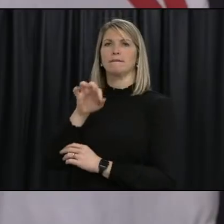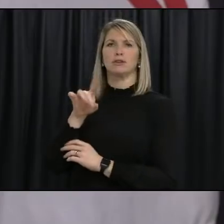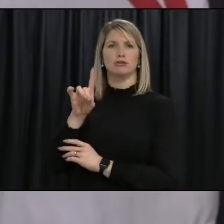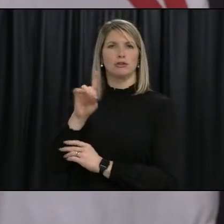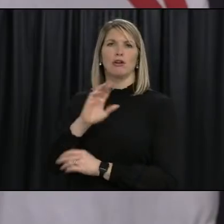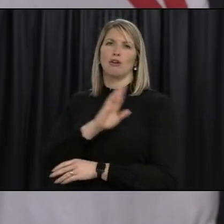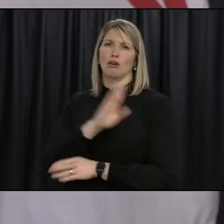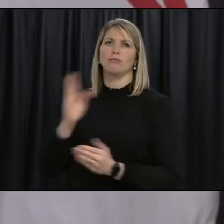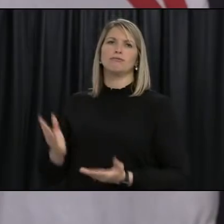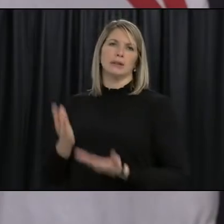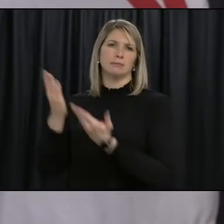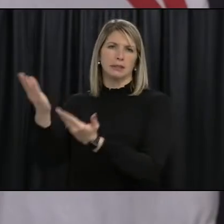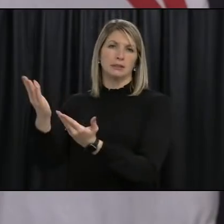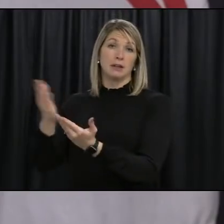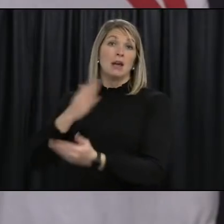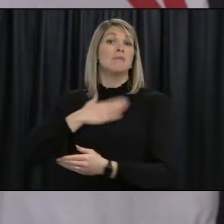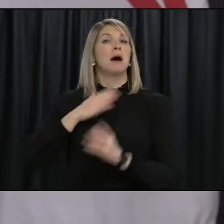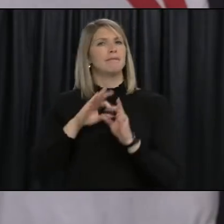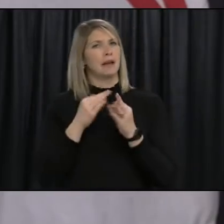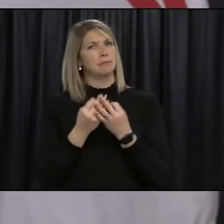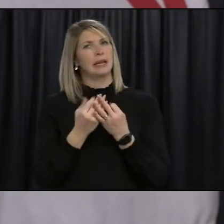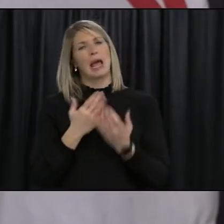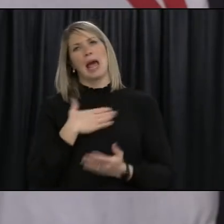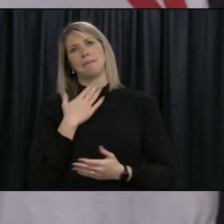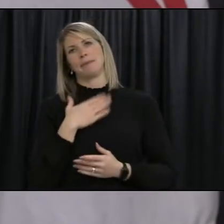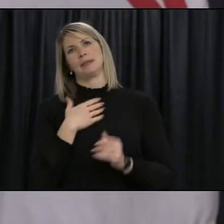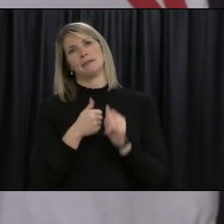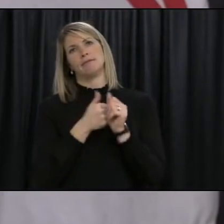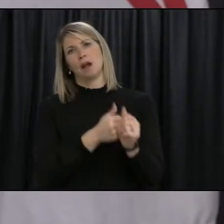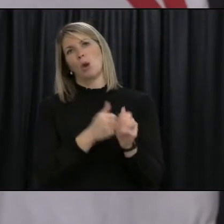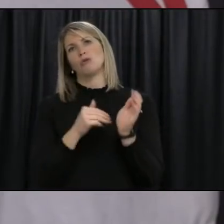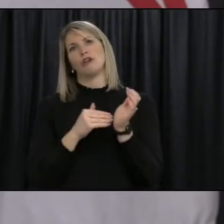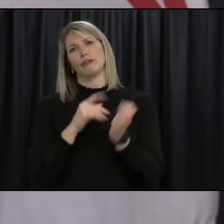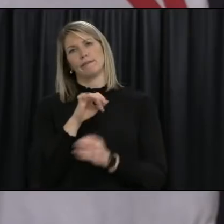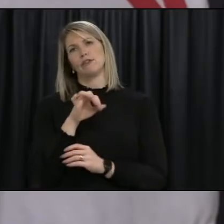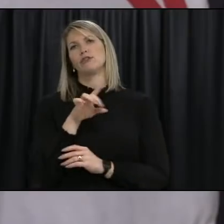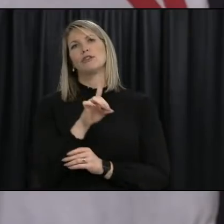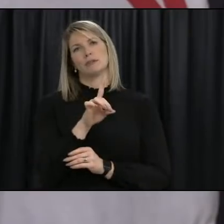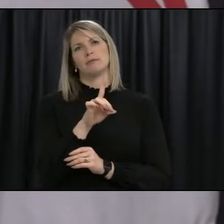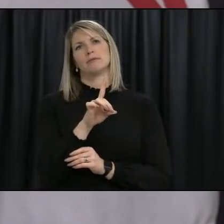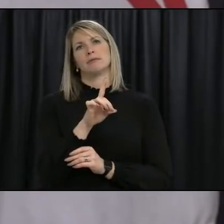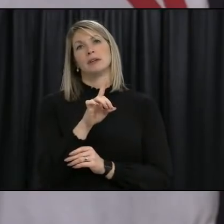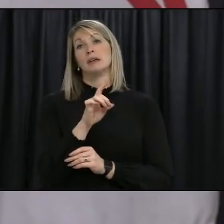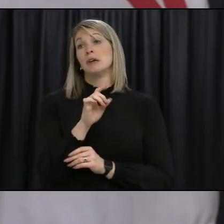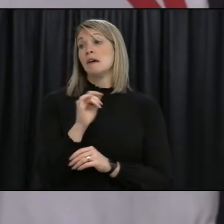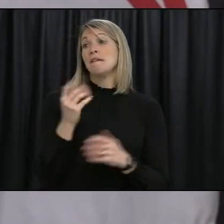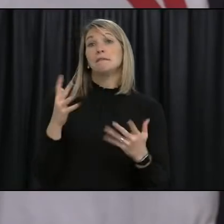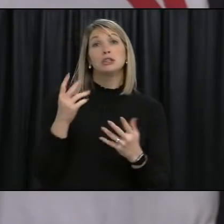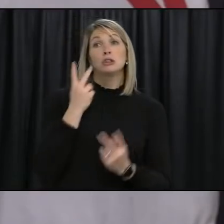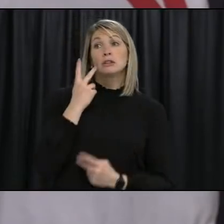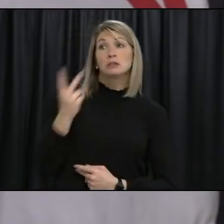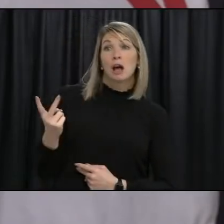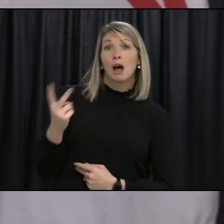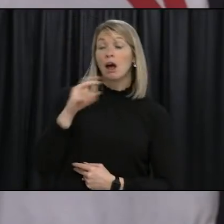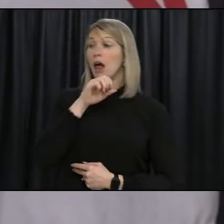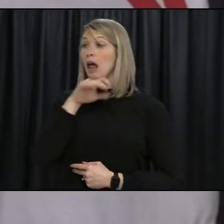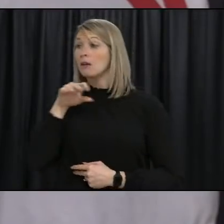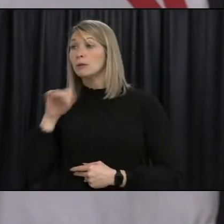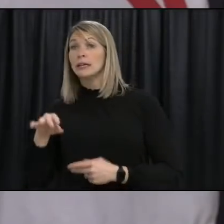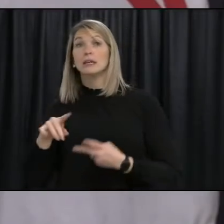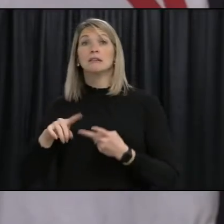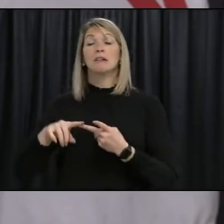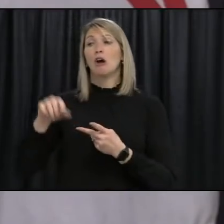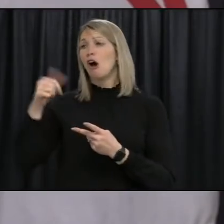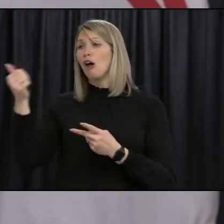grateful for. You could see it this past weekend with Diwali celebrations, honoring traditions, just in a different,